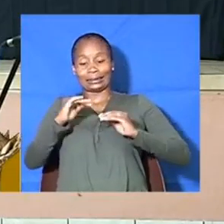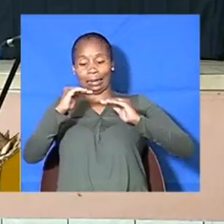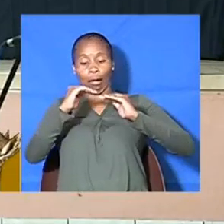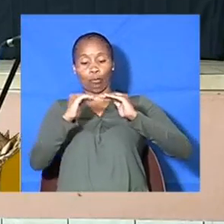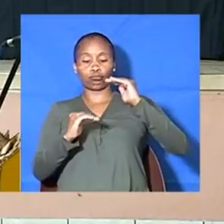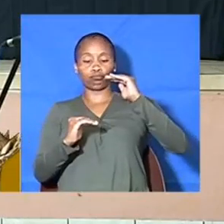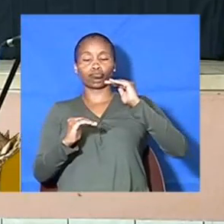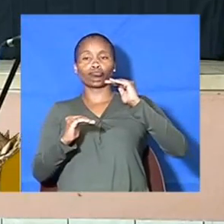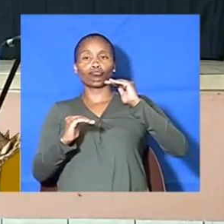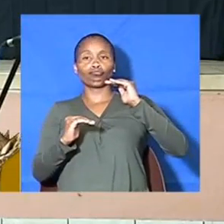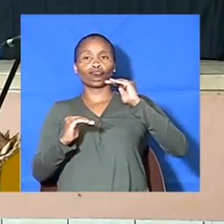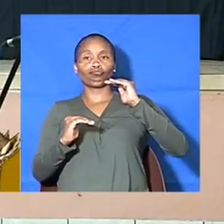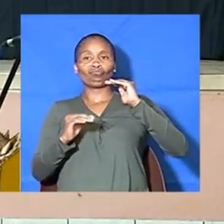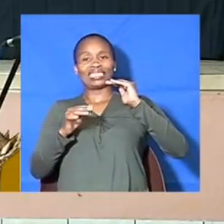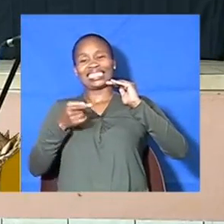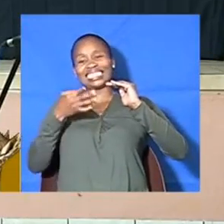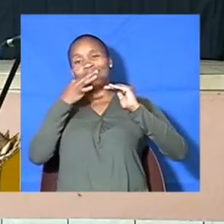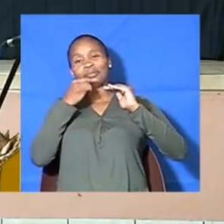bill